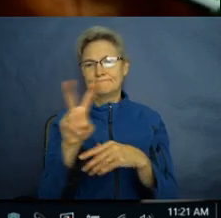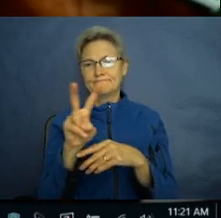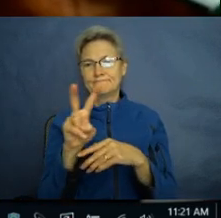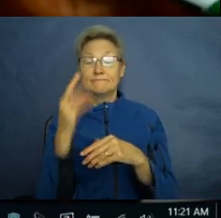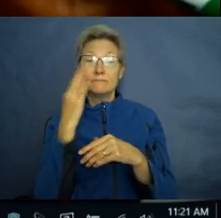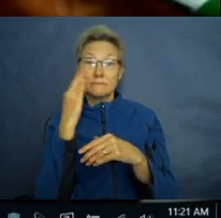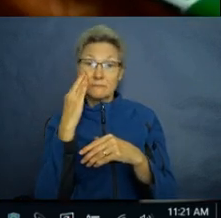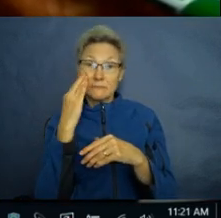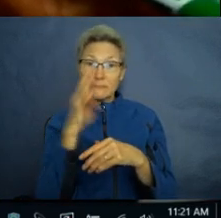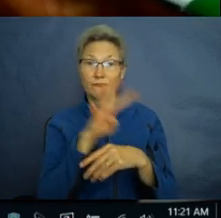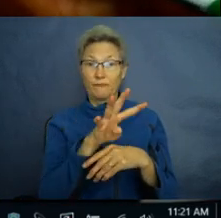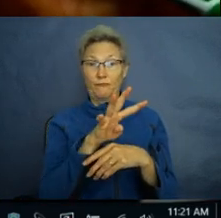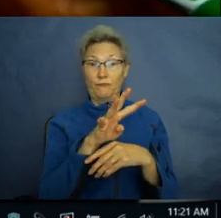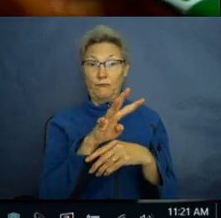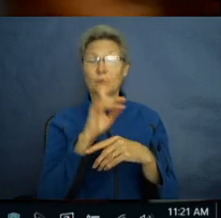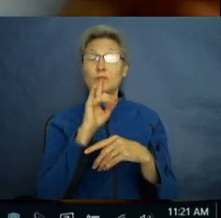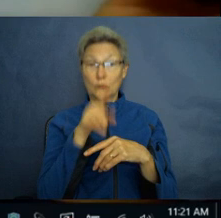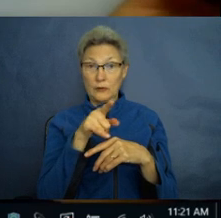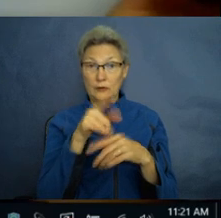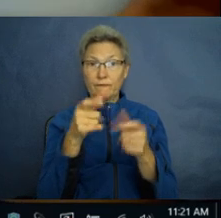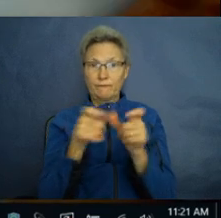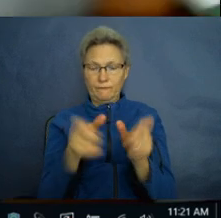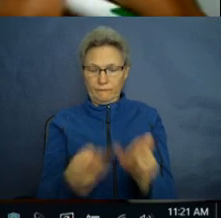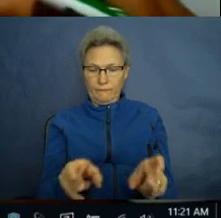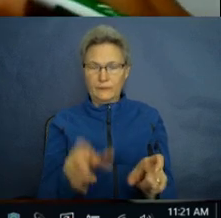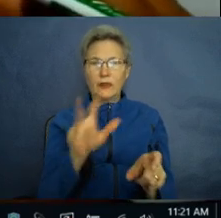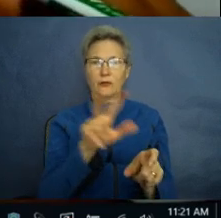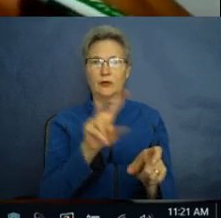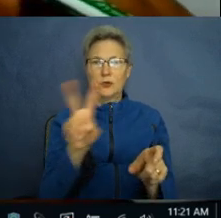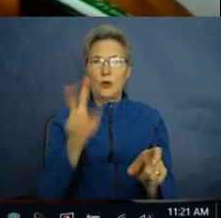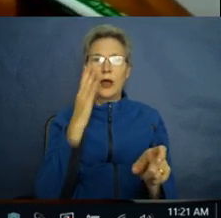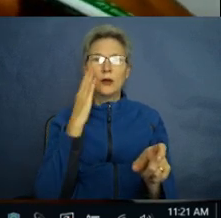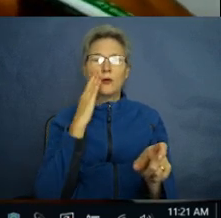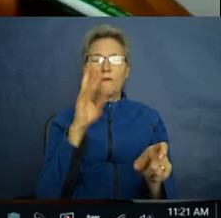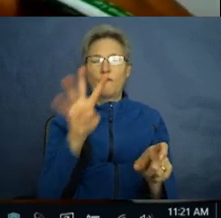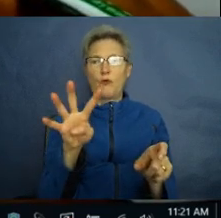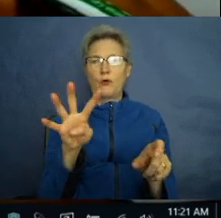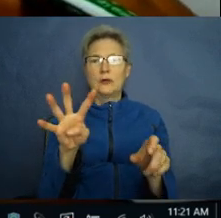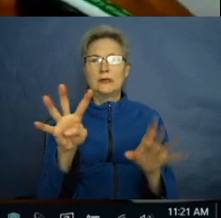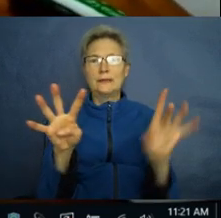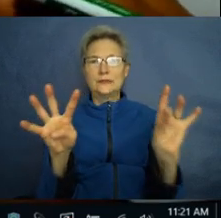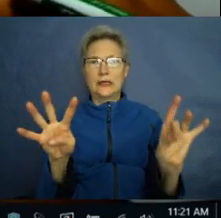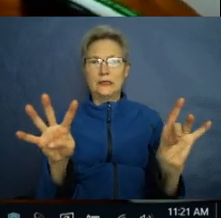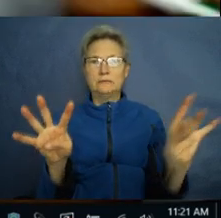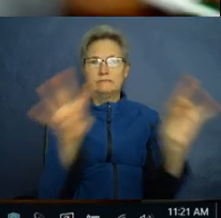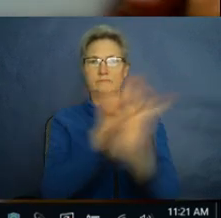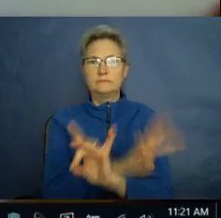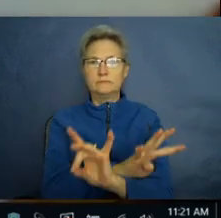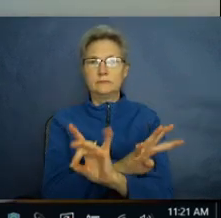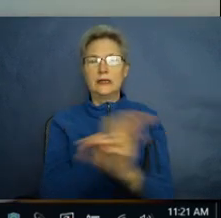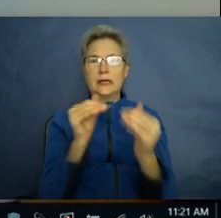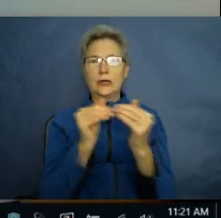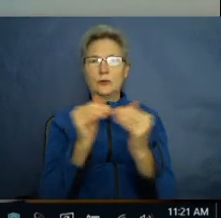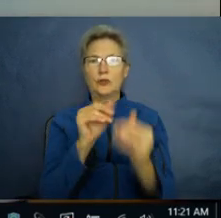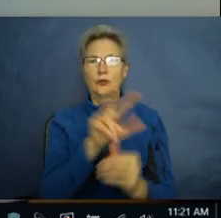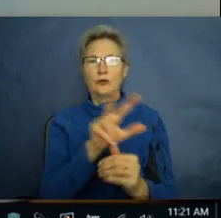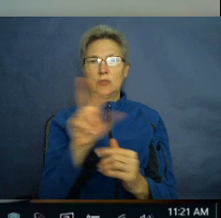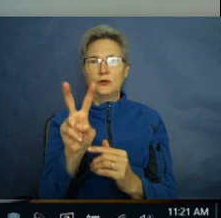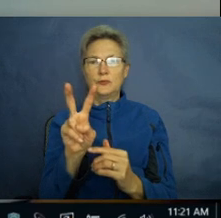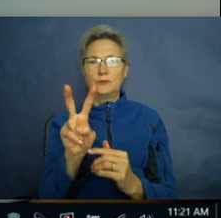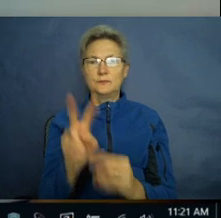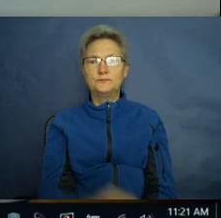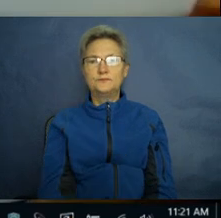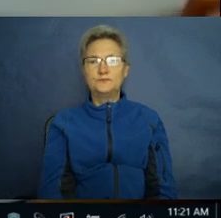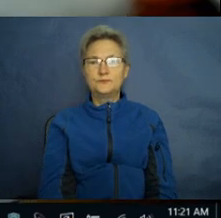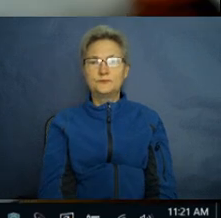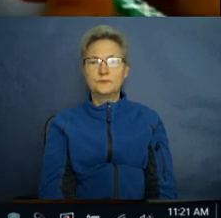however, that 4 is a factor of 32. I know that 4 and 8 are a factor